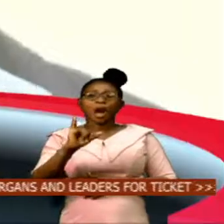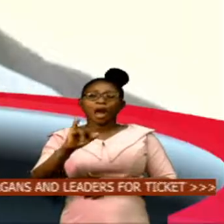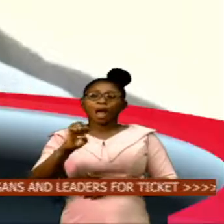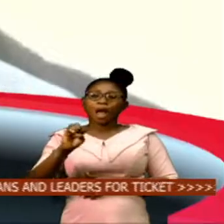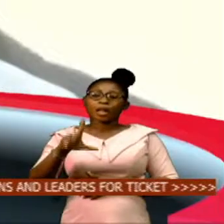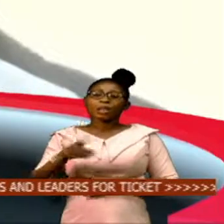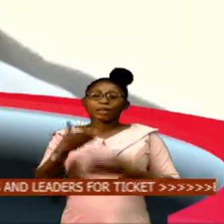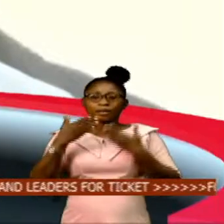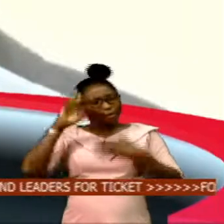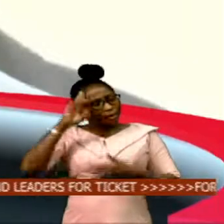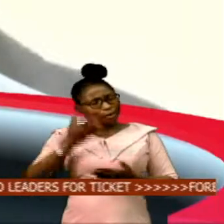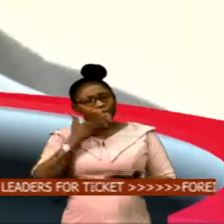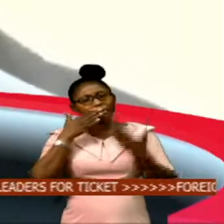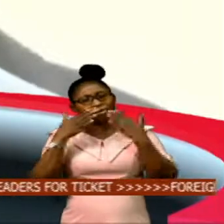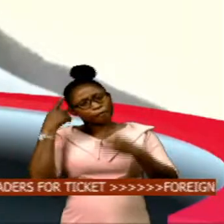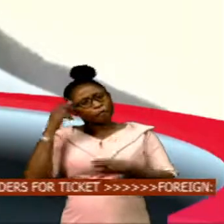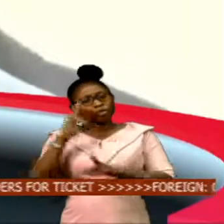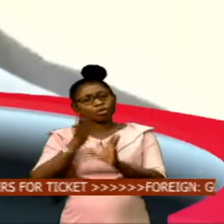NTA International.